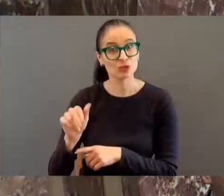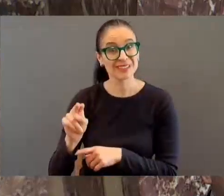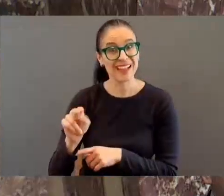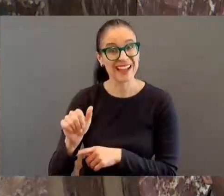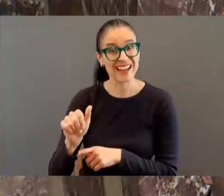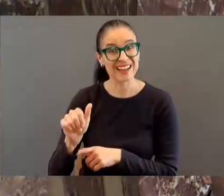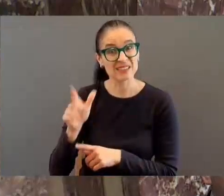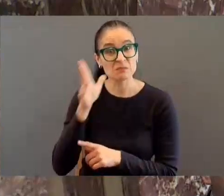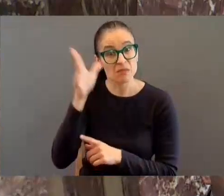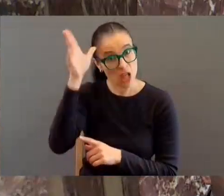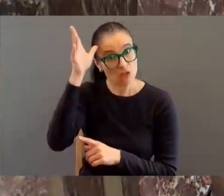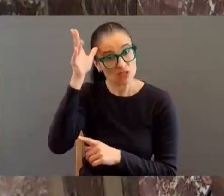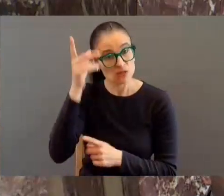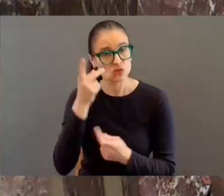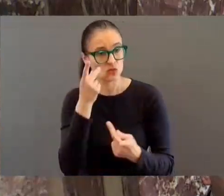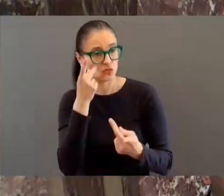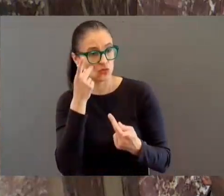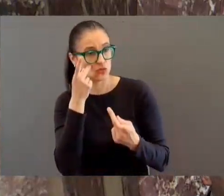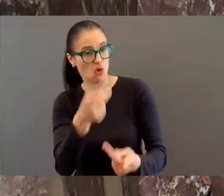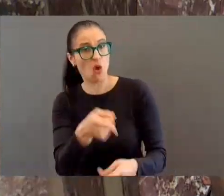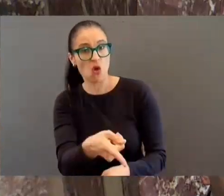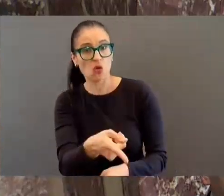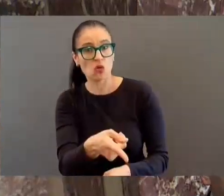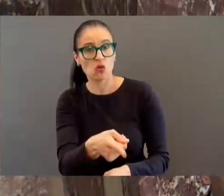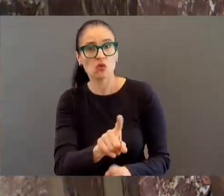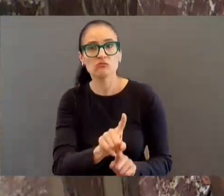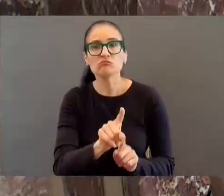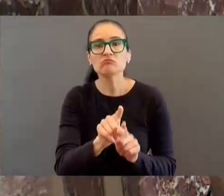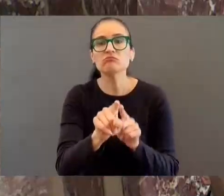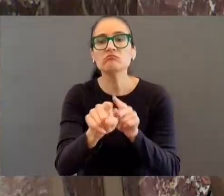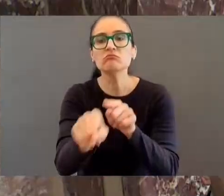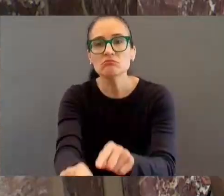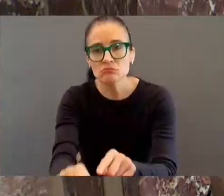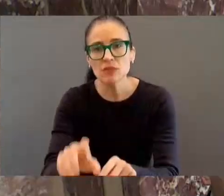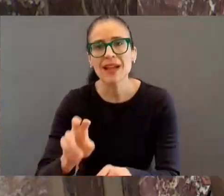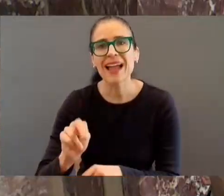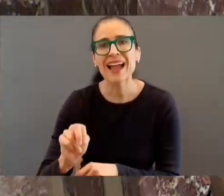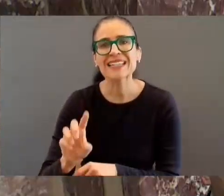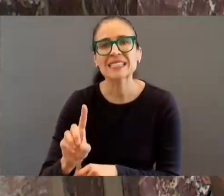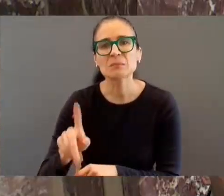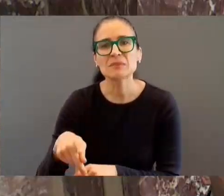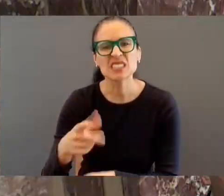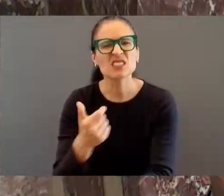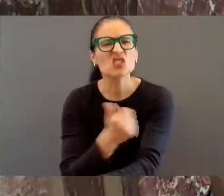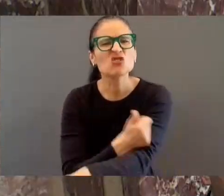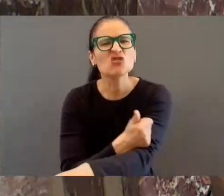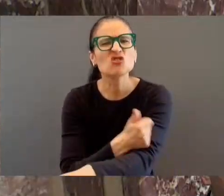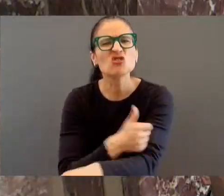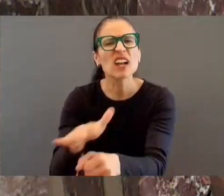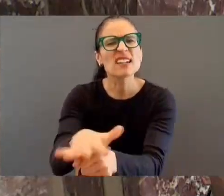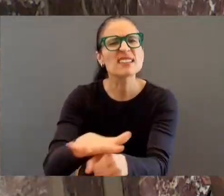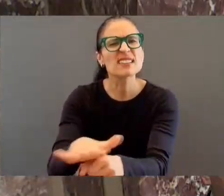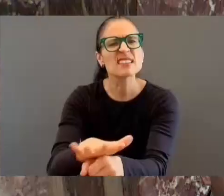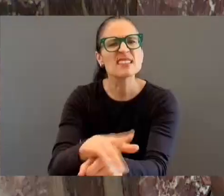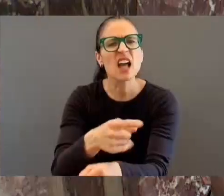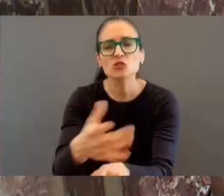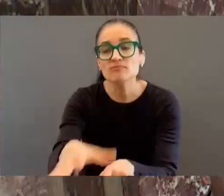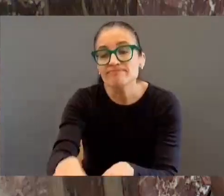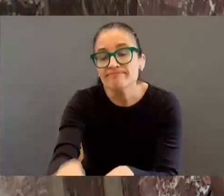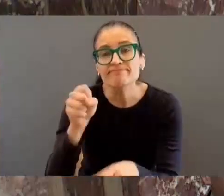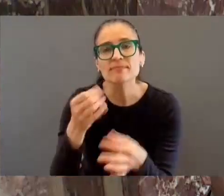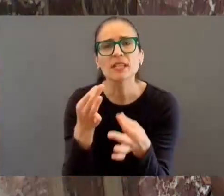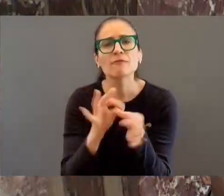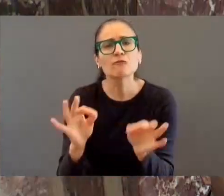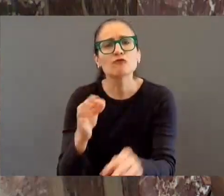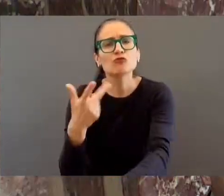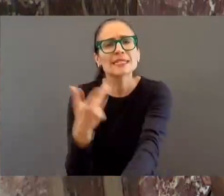site where she picked up free needles, drug cooking kits, and pamphlets on how to do